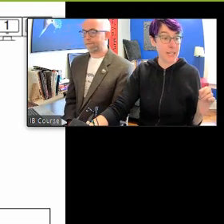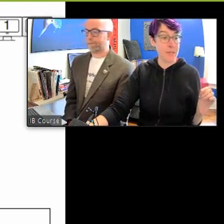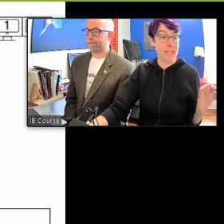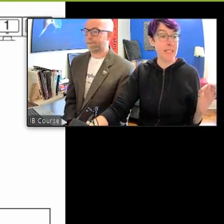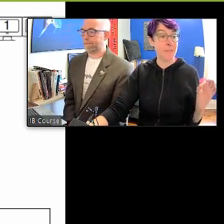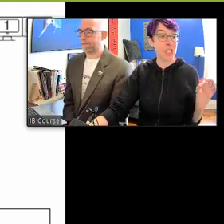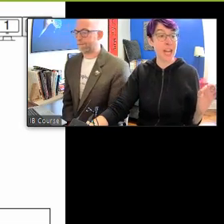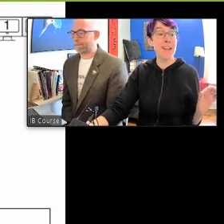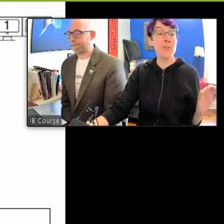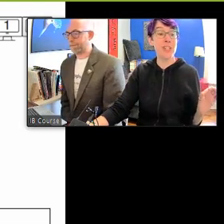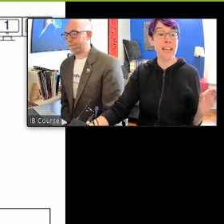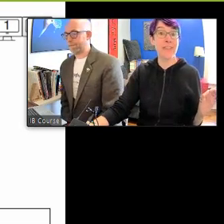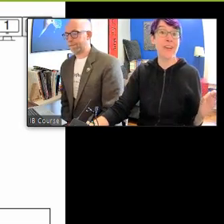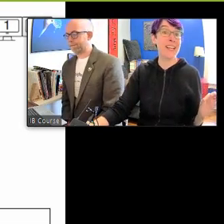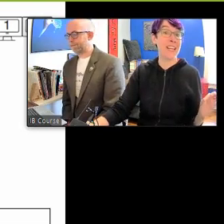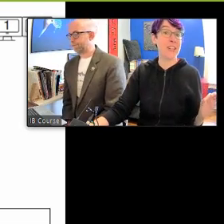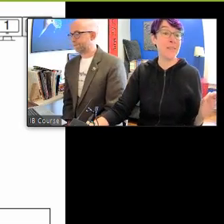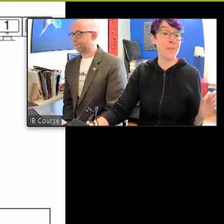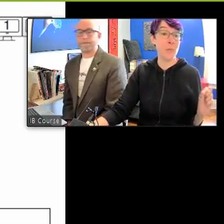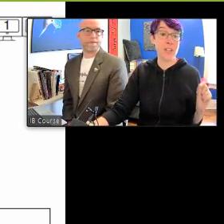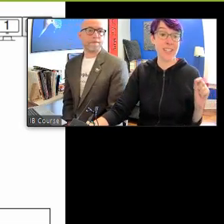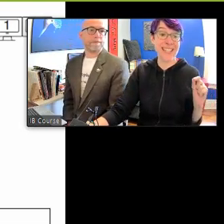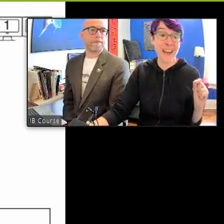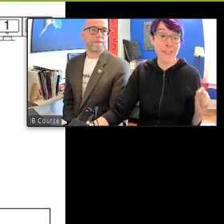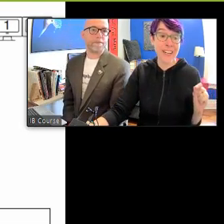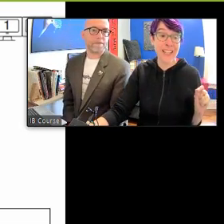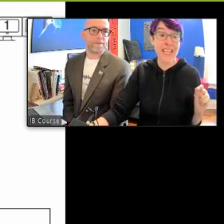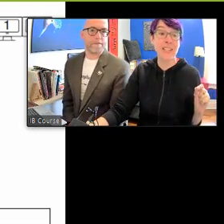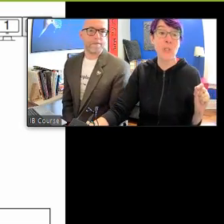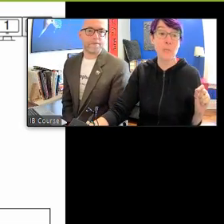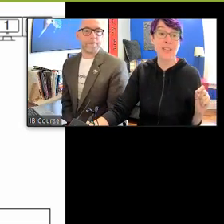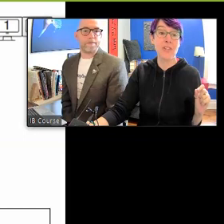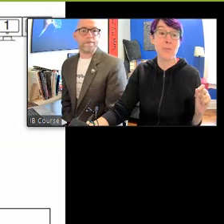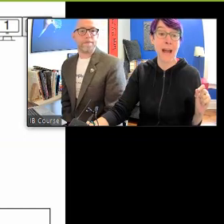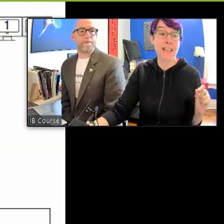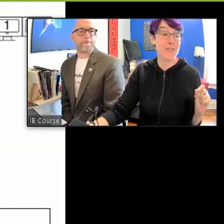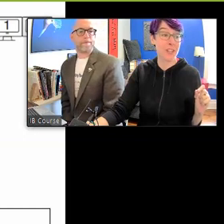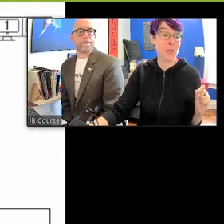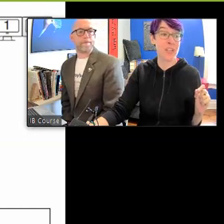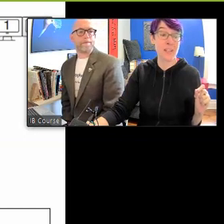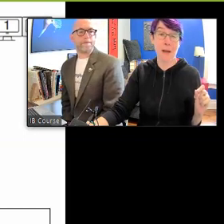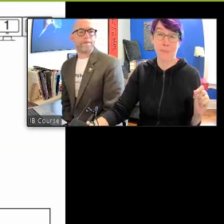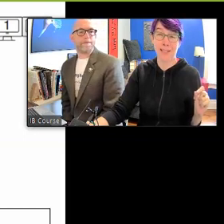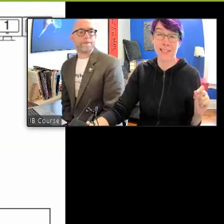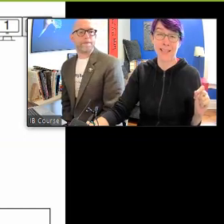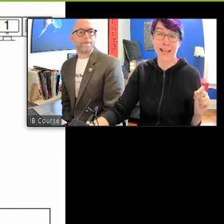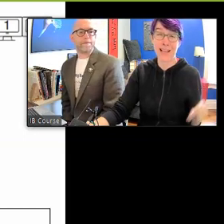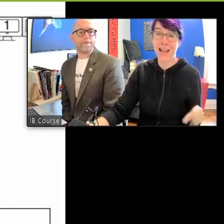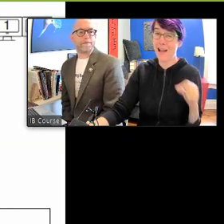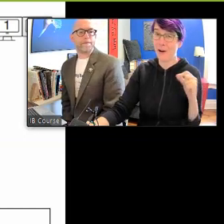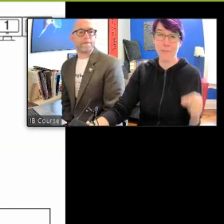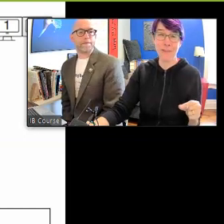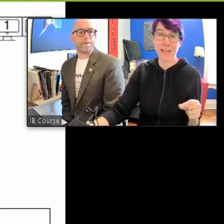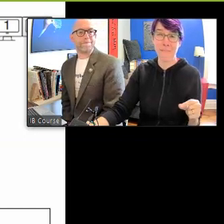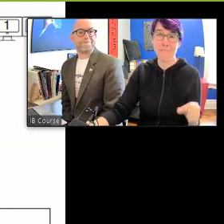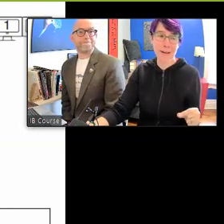does seem to be some shallow genetic variation, which definitely speaks to past fluctuations in population size.